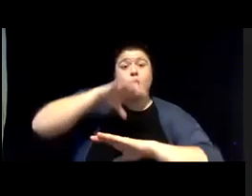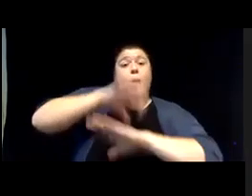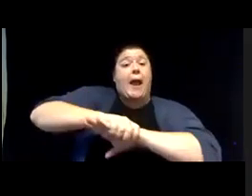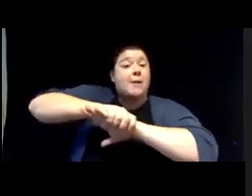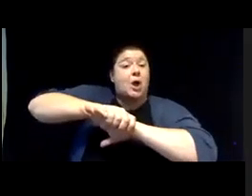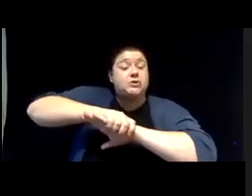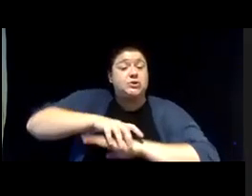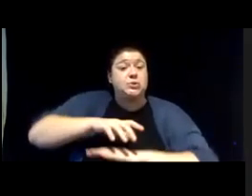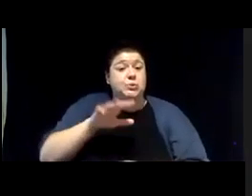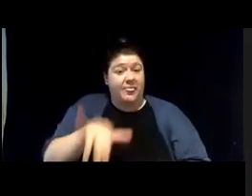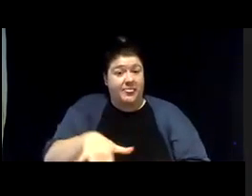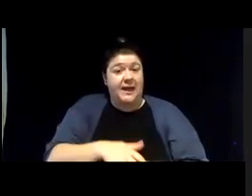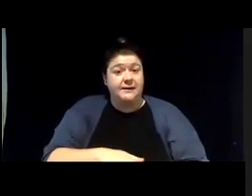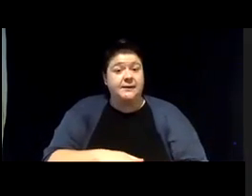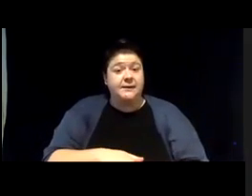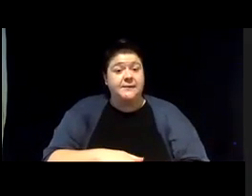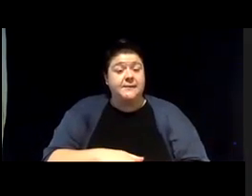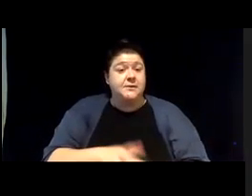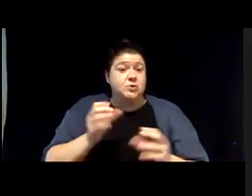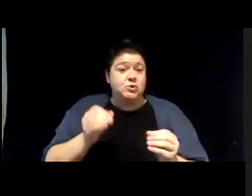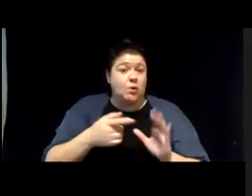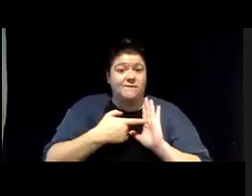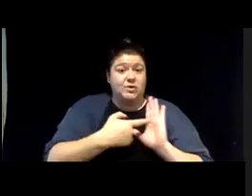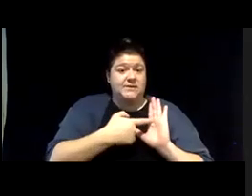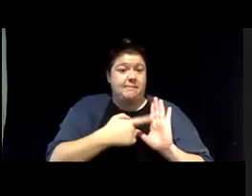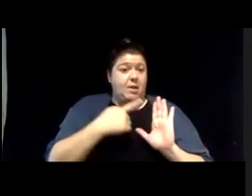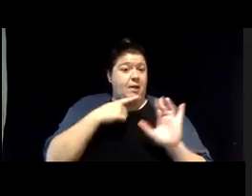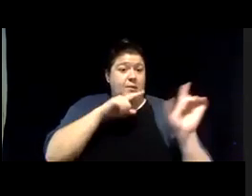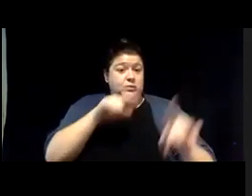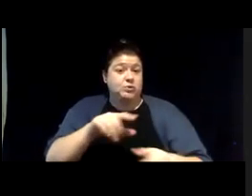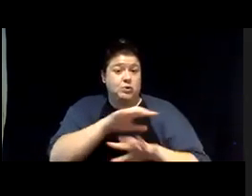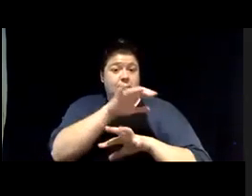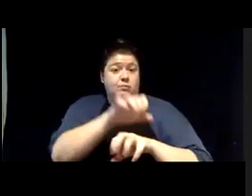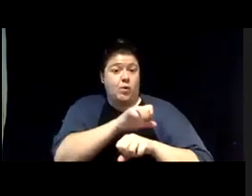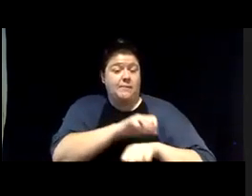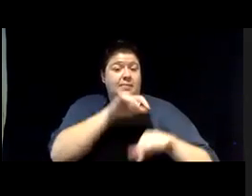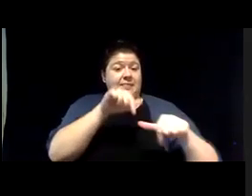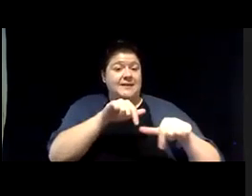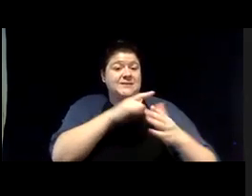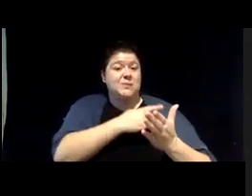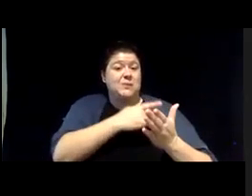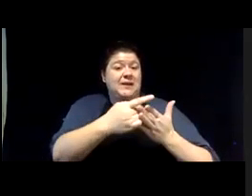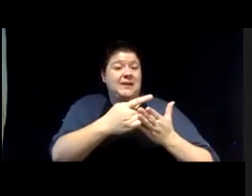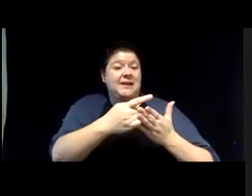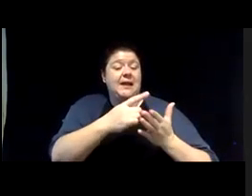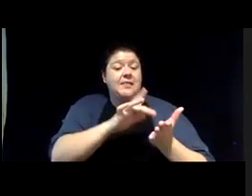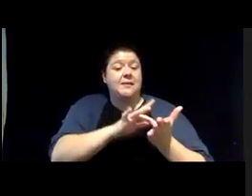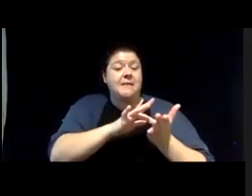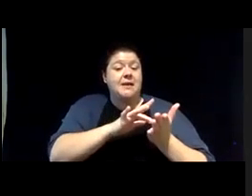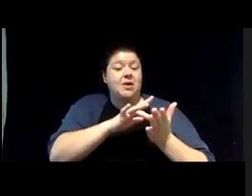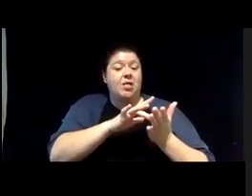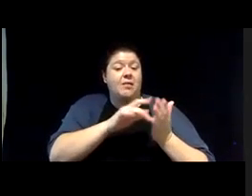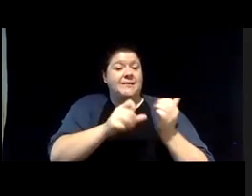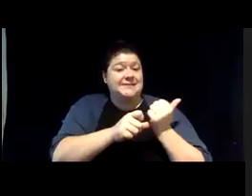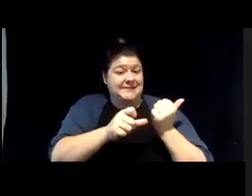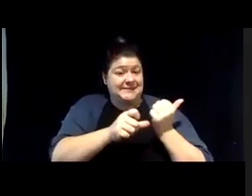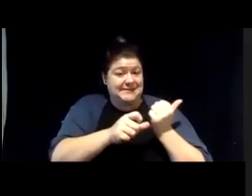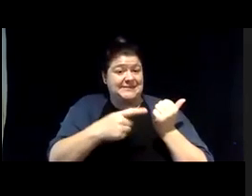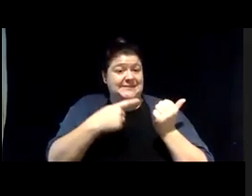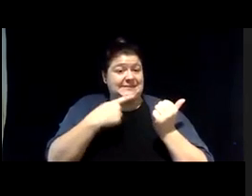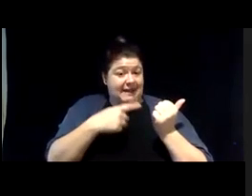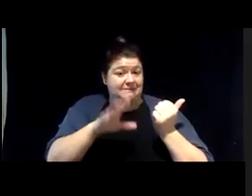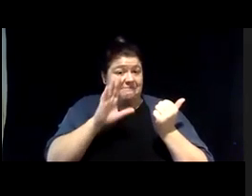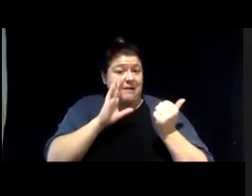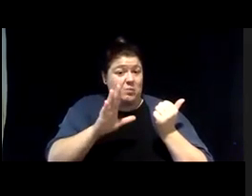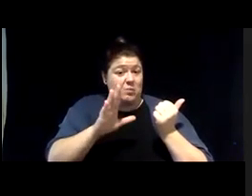so for example, I went to an appointment this week and the medical assistant said, I'm just going to take